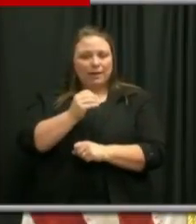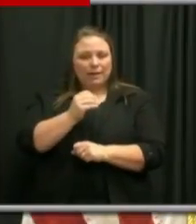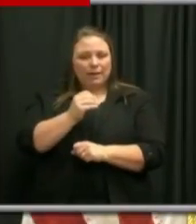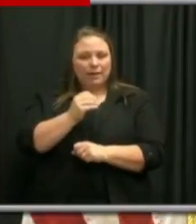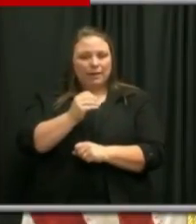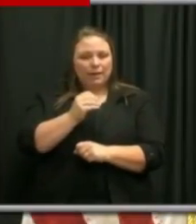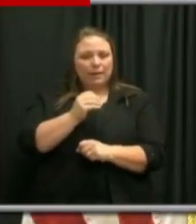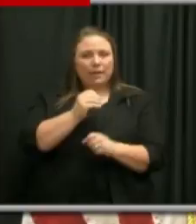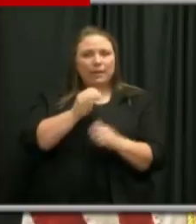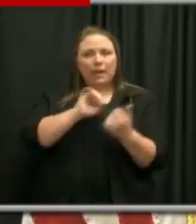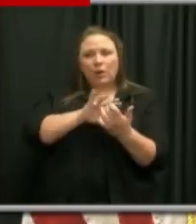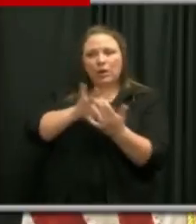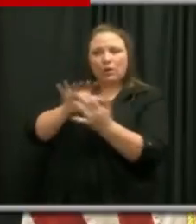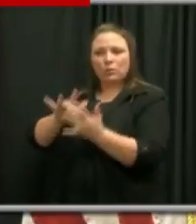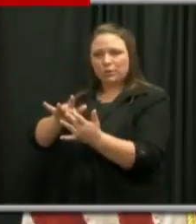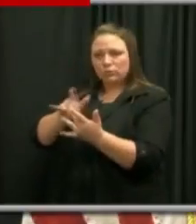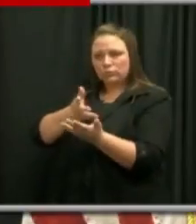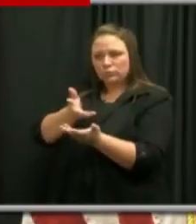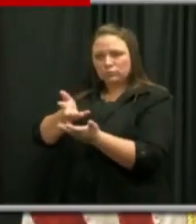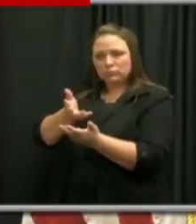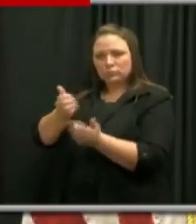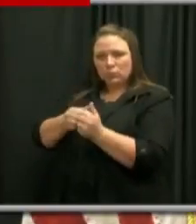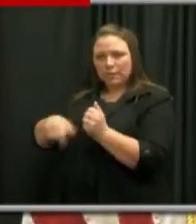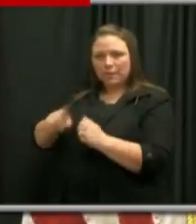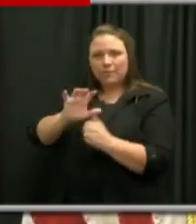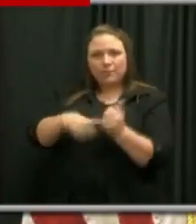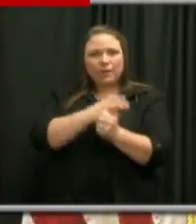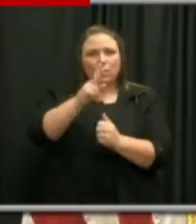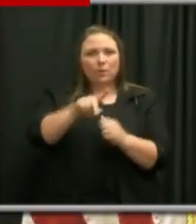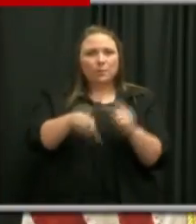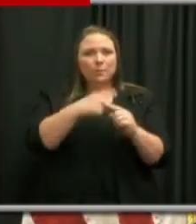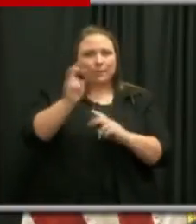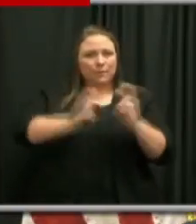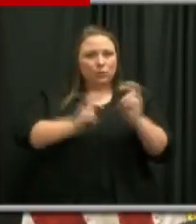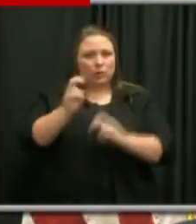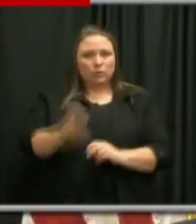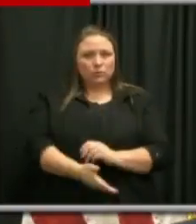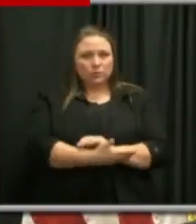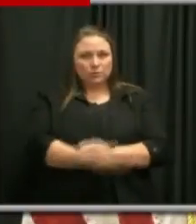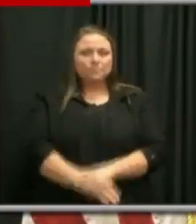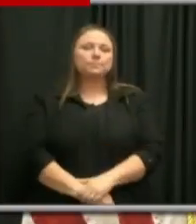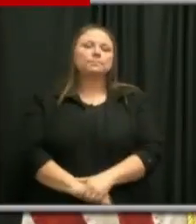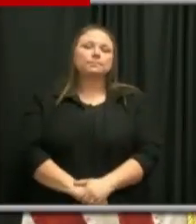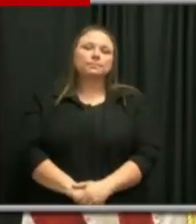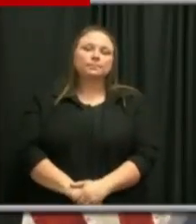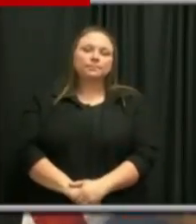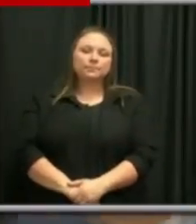terms of outreach there. And then your follow-up question was about the fairgrounds. Dr. Jahangir.